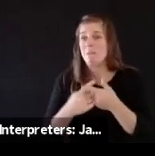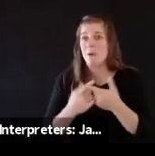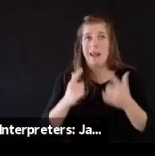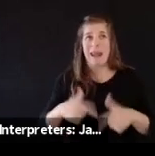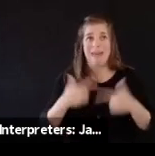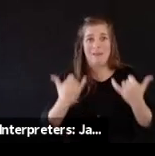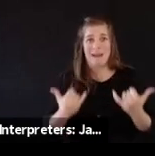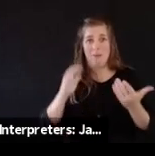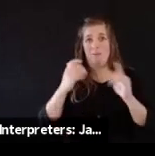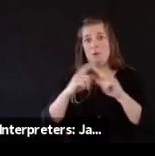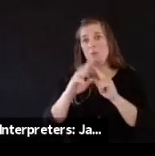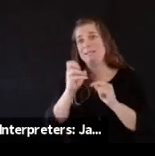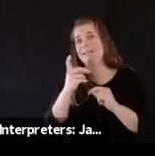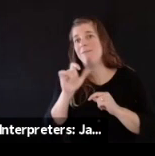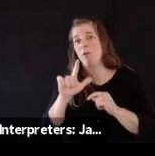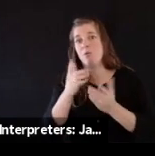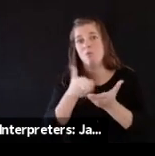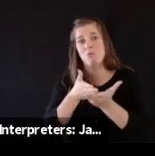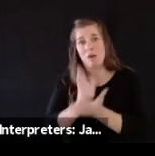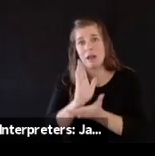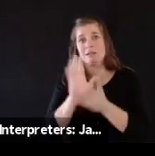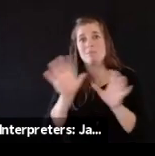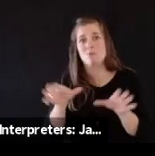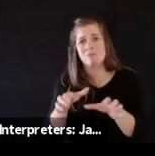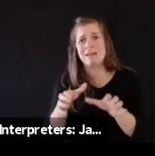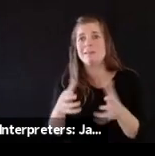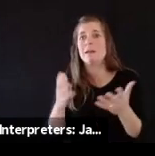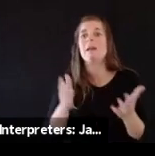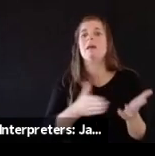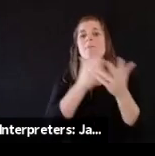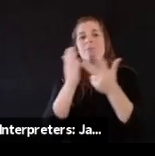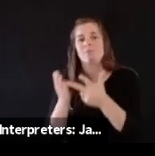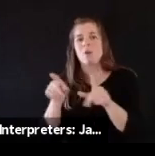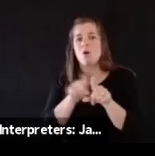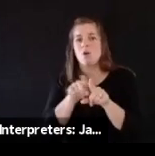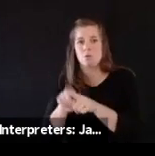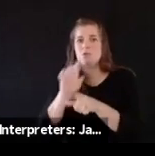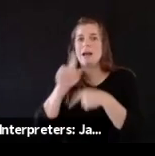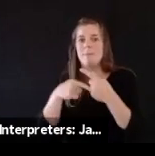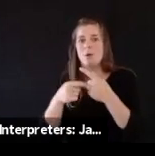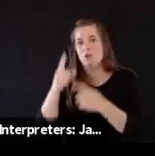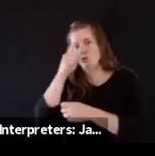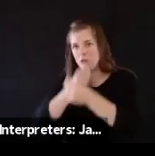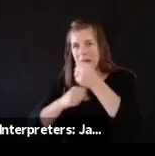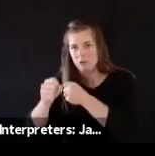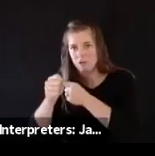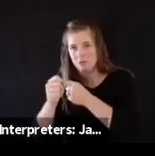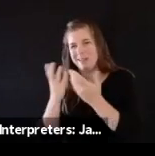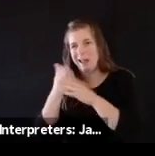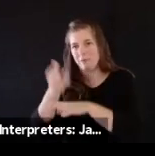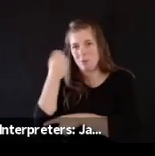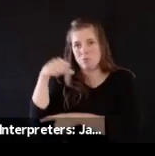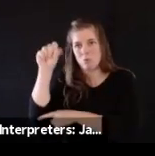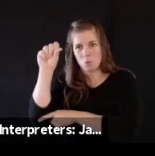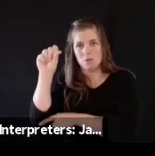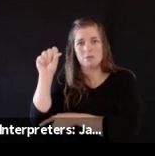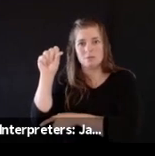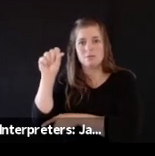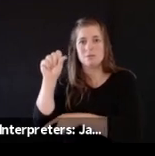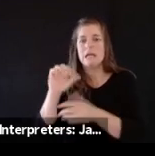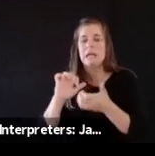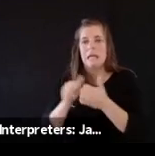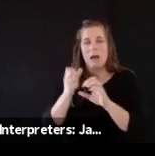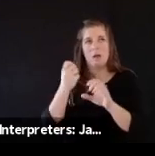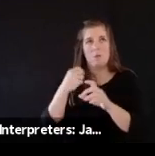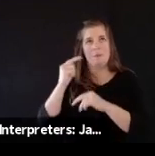we are currently engaging and experiencing. And then also strategies beyond the protest. How do we build capacity of our civic